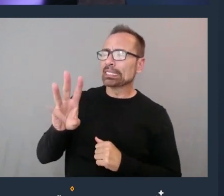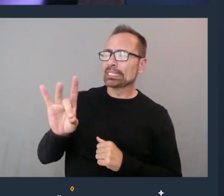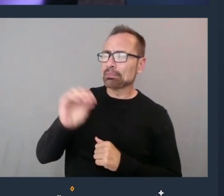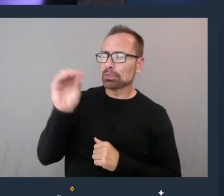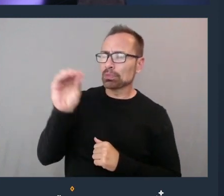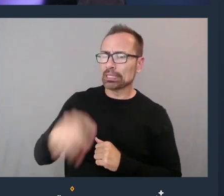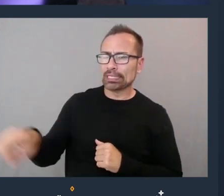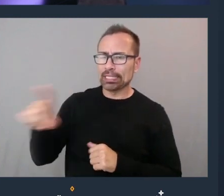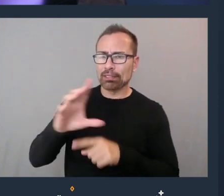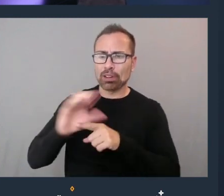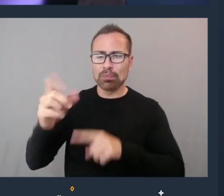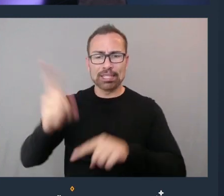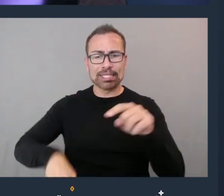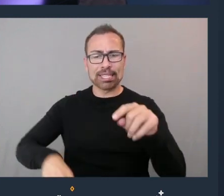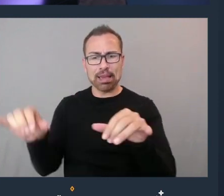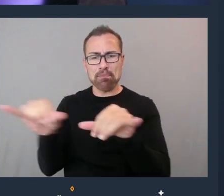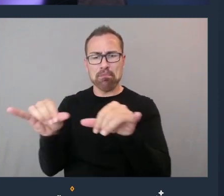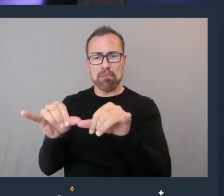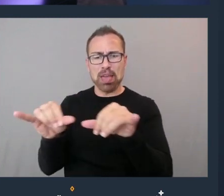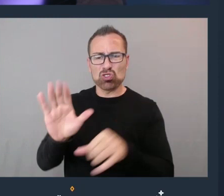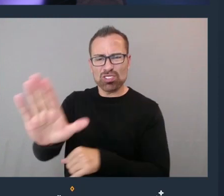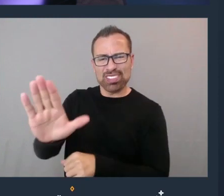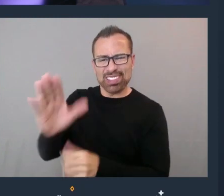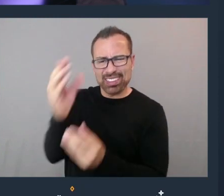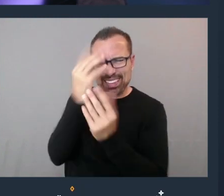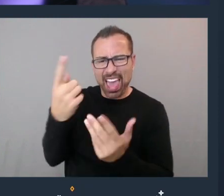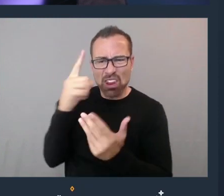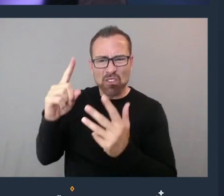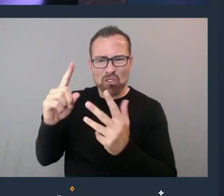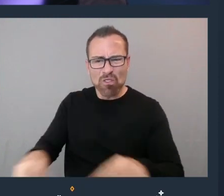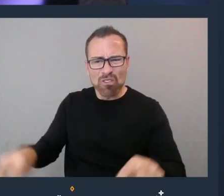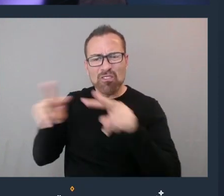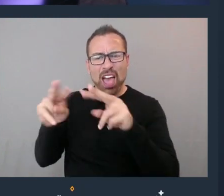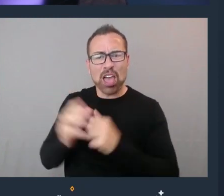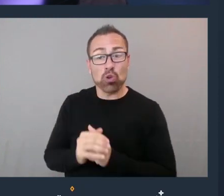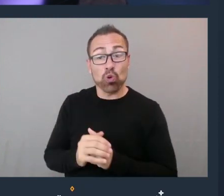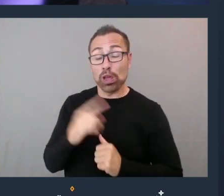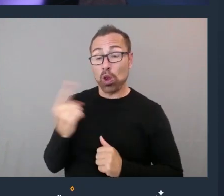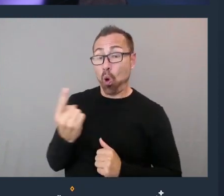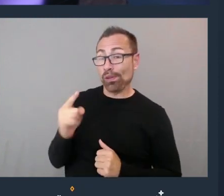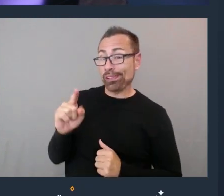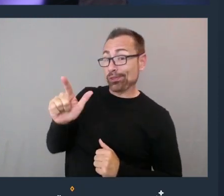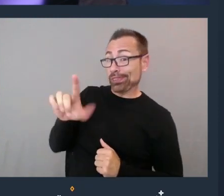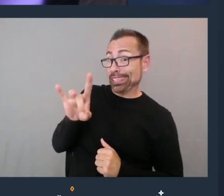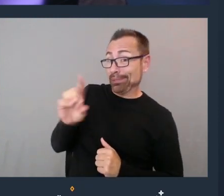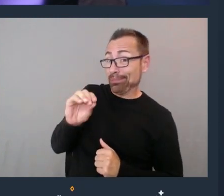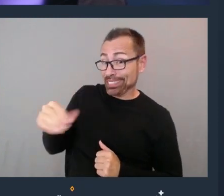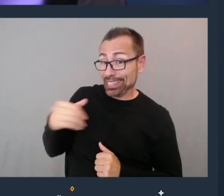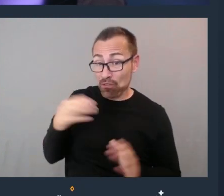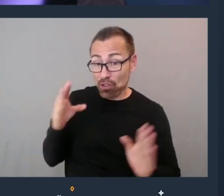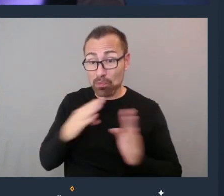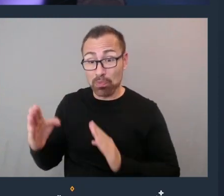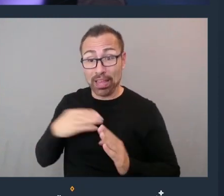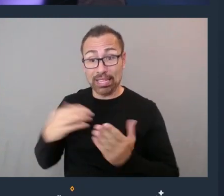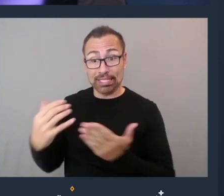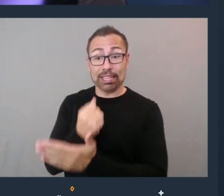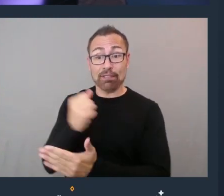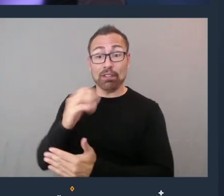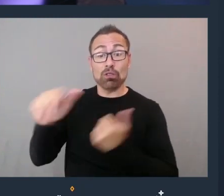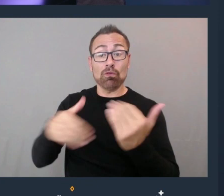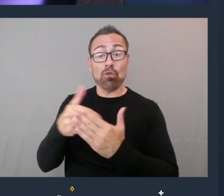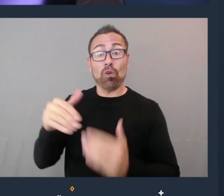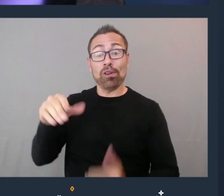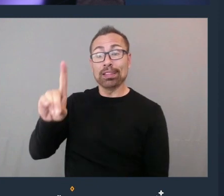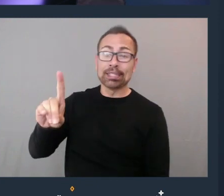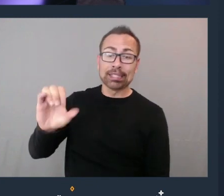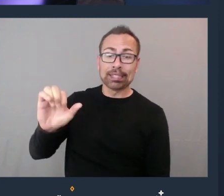the measurable value from their data, and only 28% have a strategy in place to take advantage of all the data analytics tools and infrastructure throughout